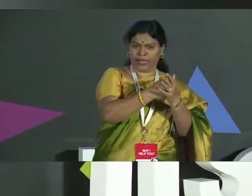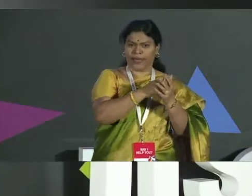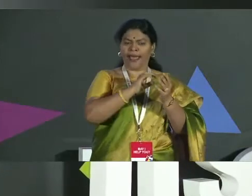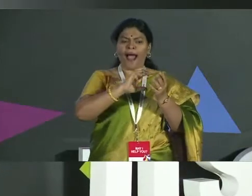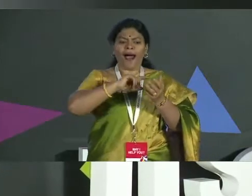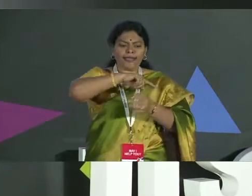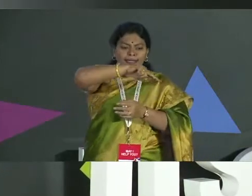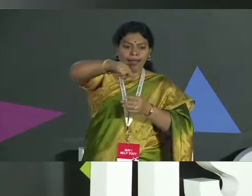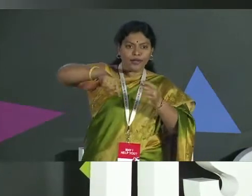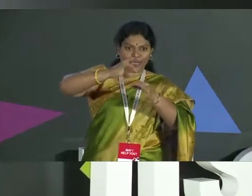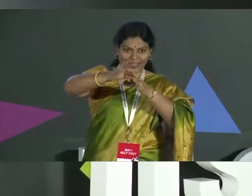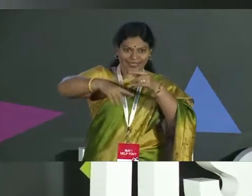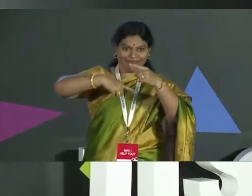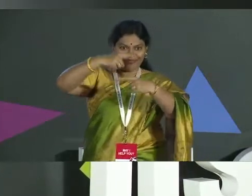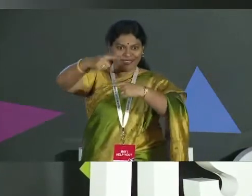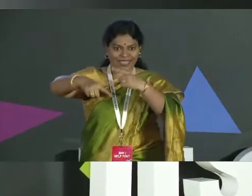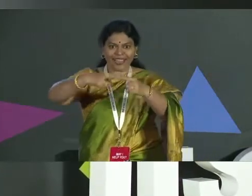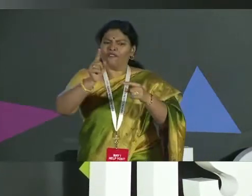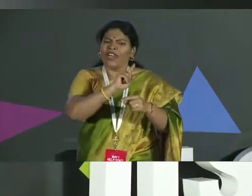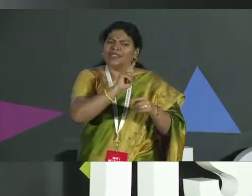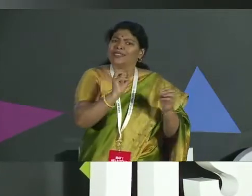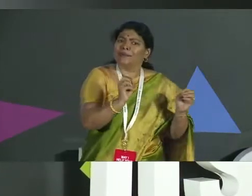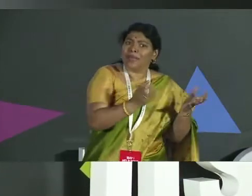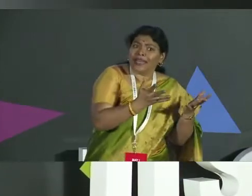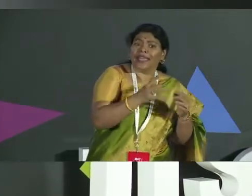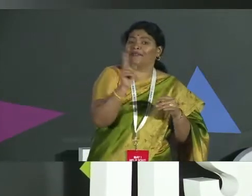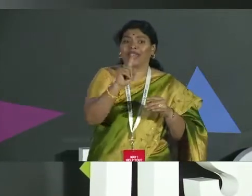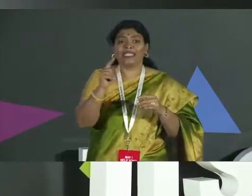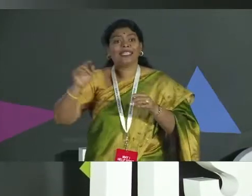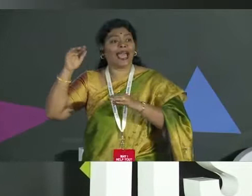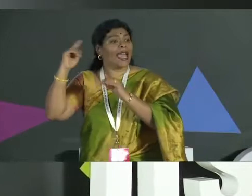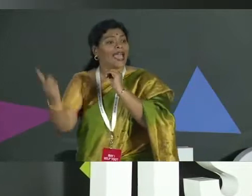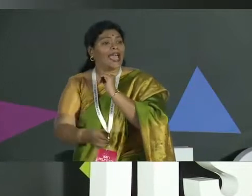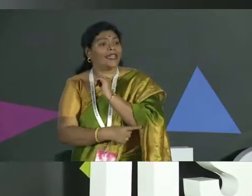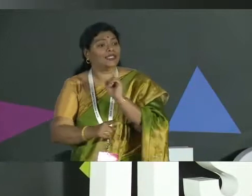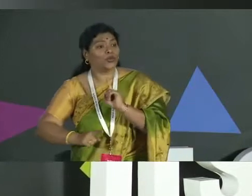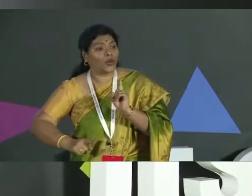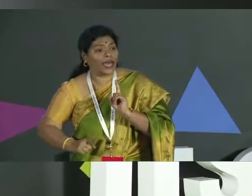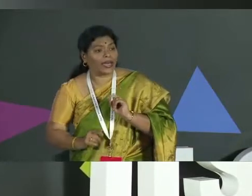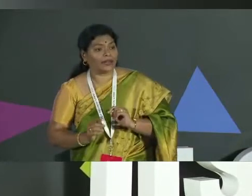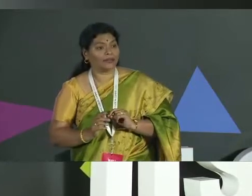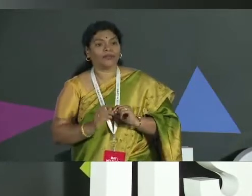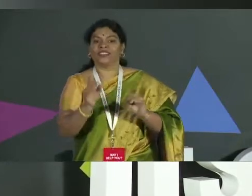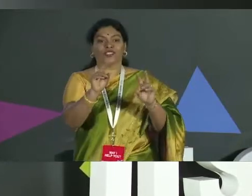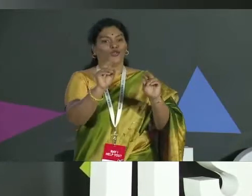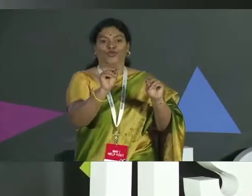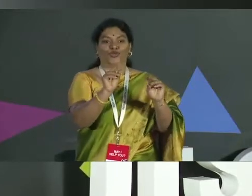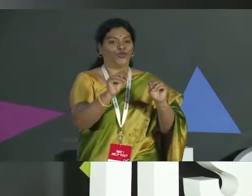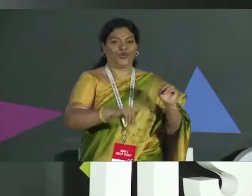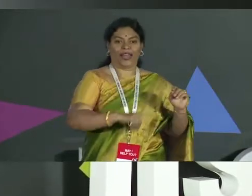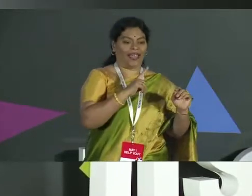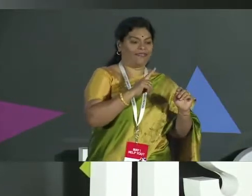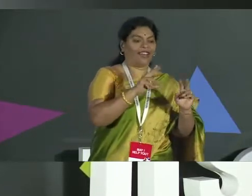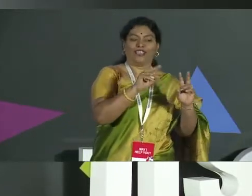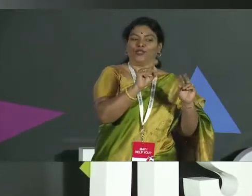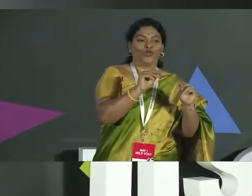is a beginning? What is an end? Correct? The way to understand it is, actually there is no death. There is only